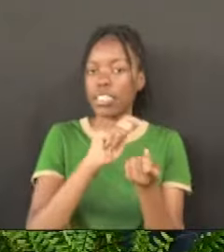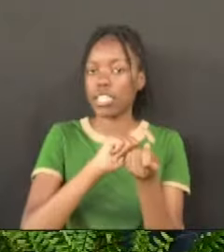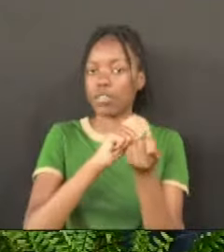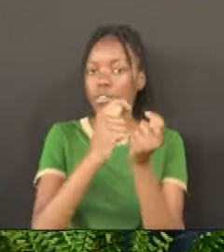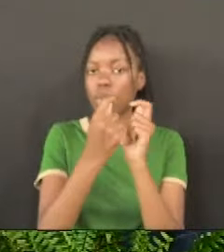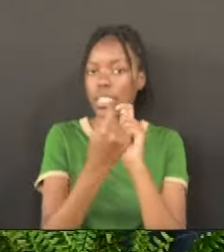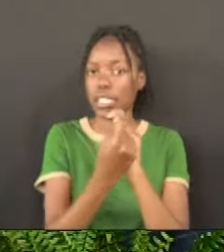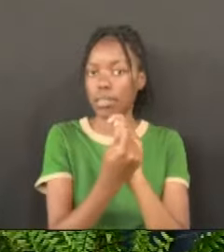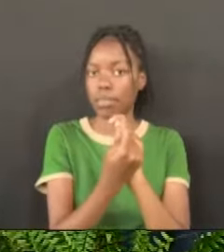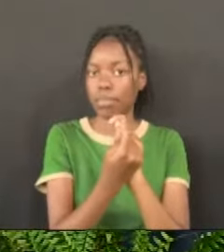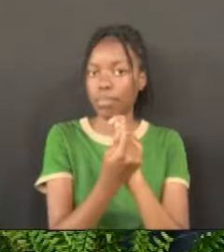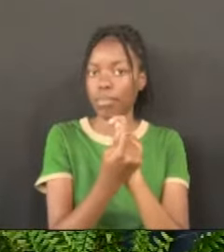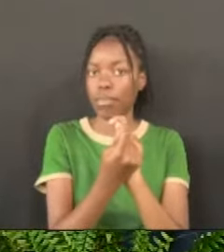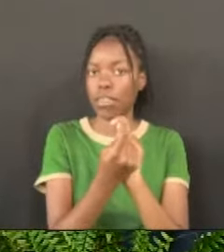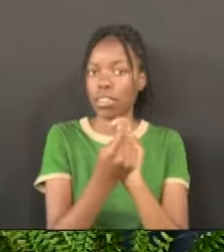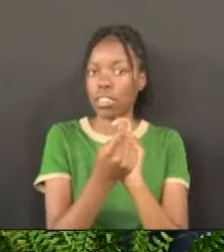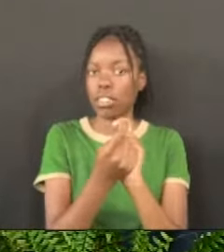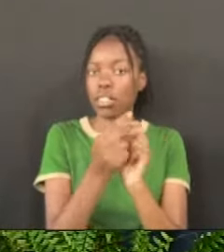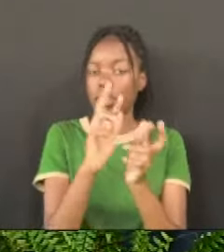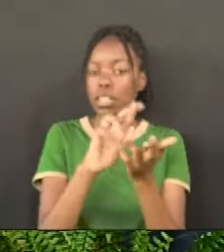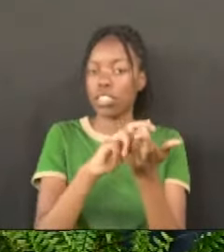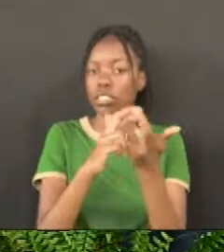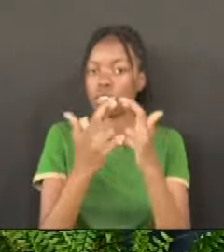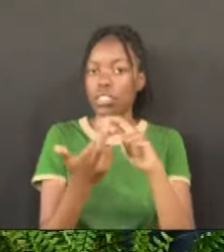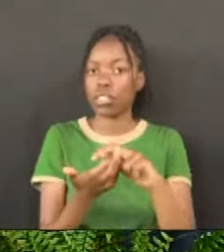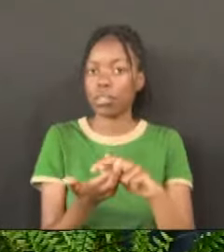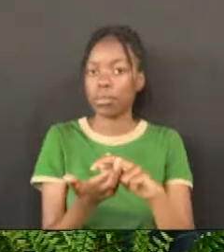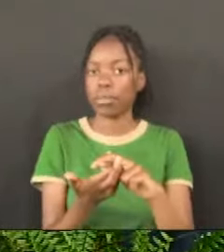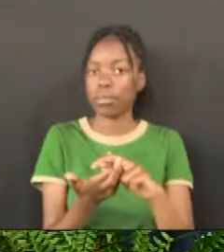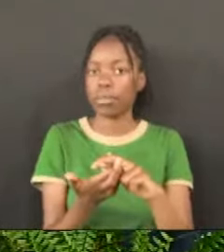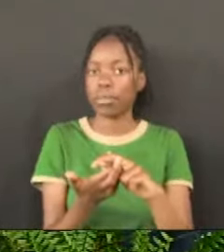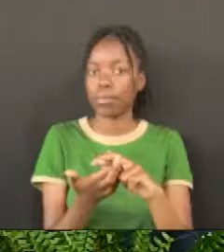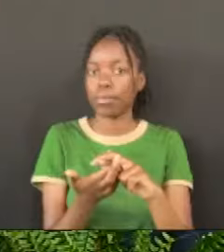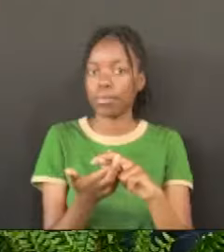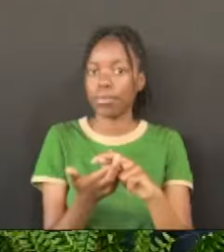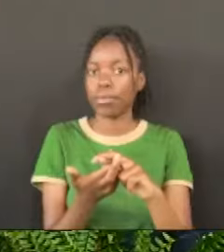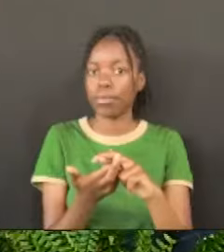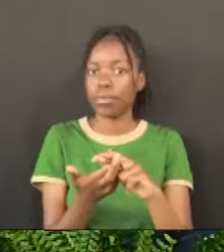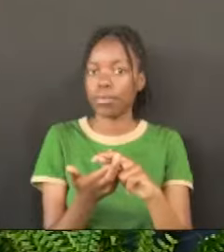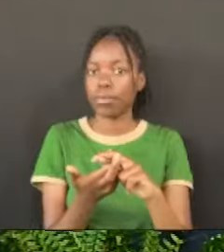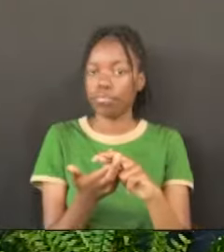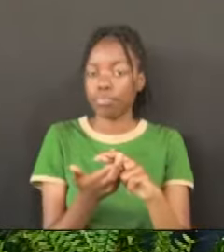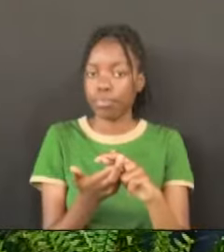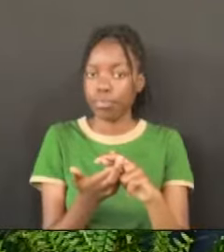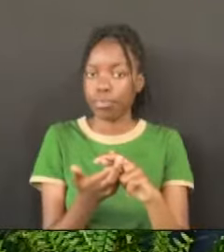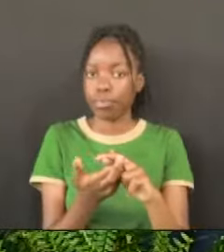transformative relationship. Something is introduced here, transformative.